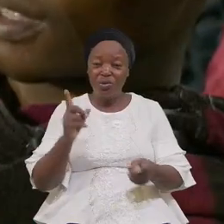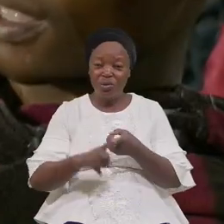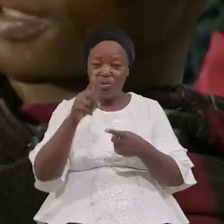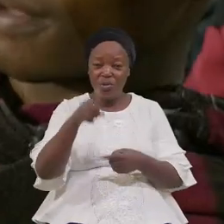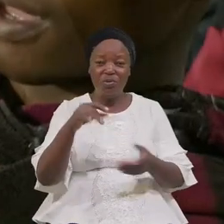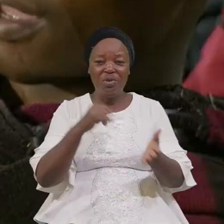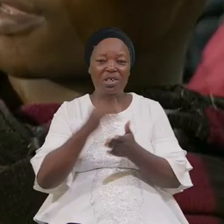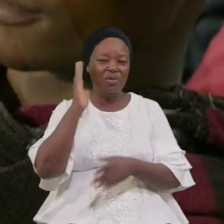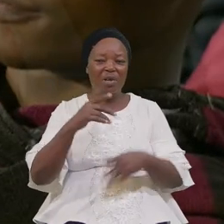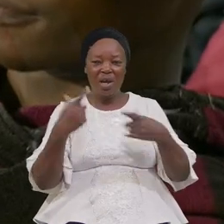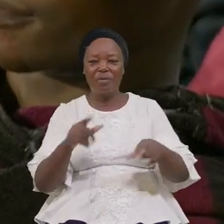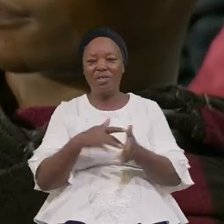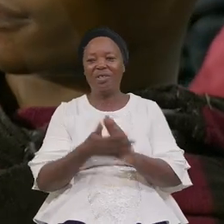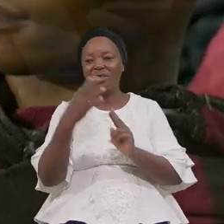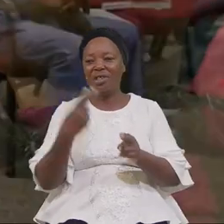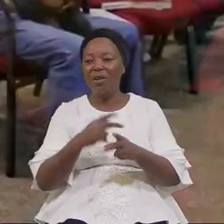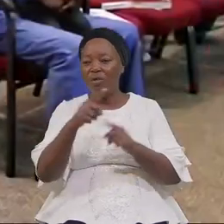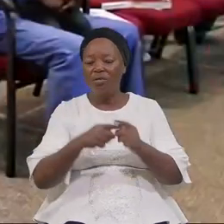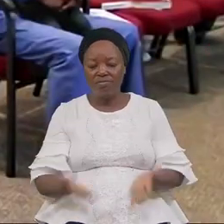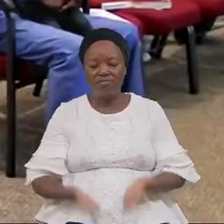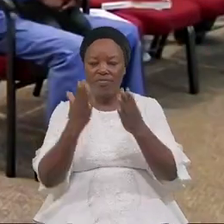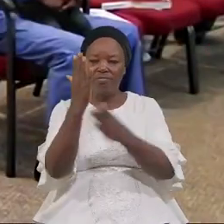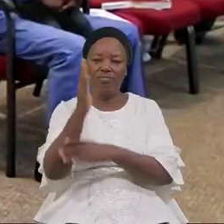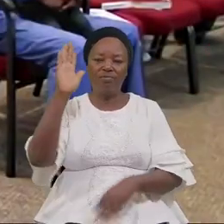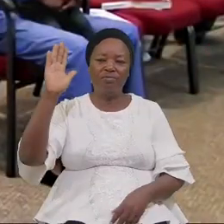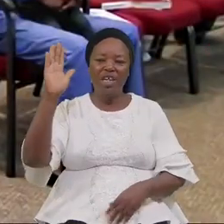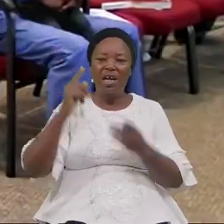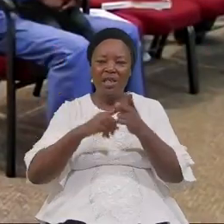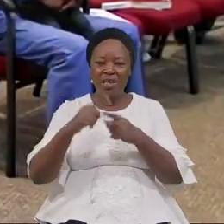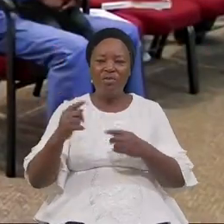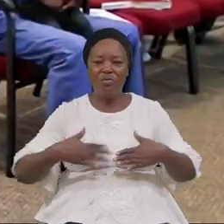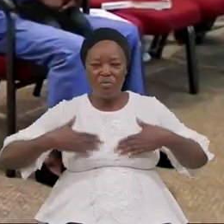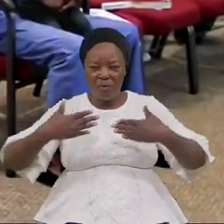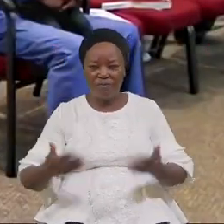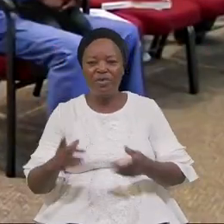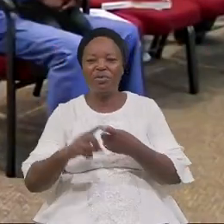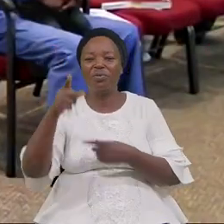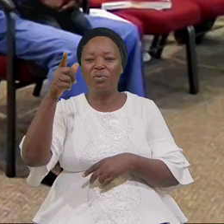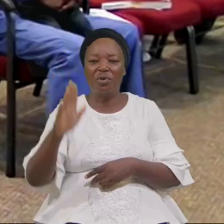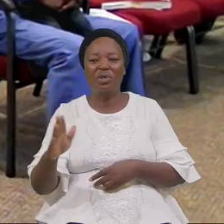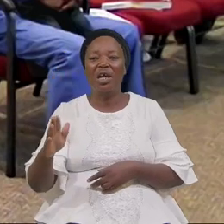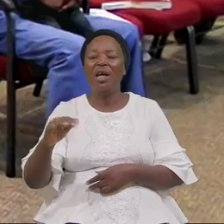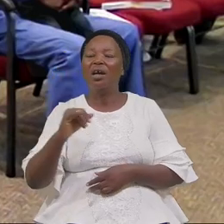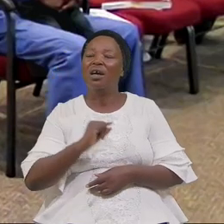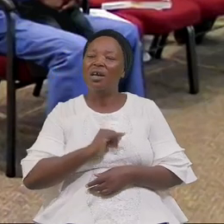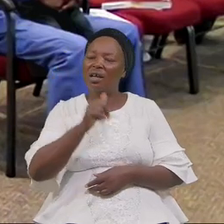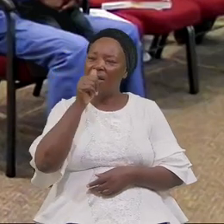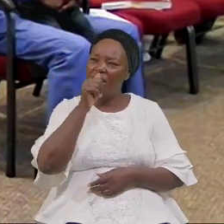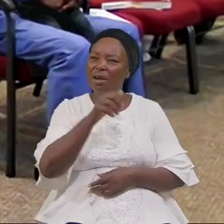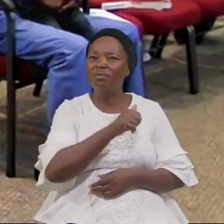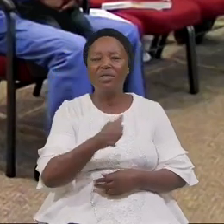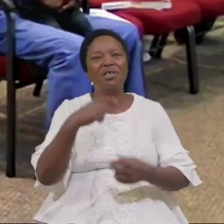happen. When you raise up your hand and you confess to God, I am a